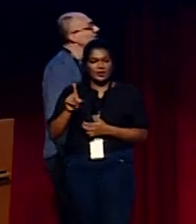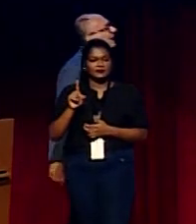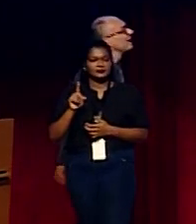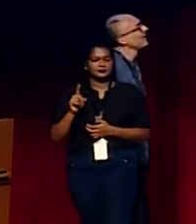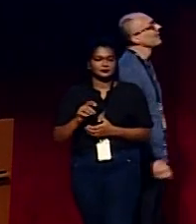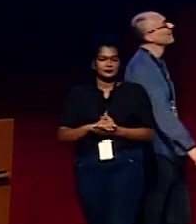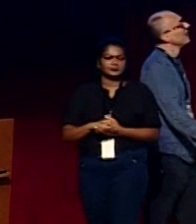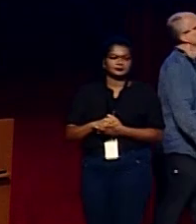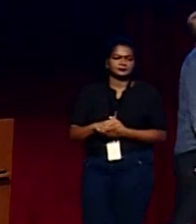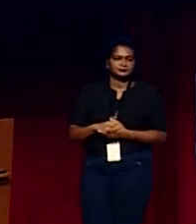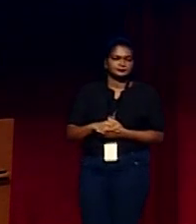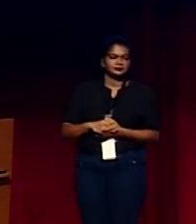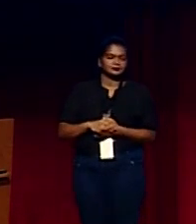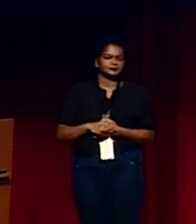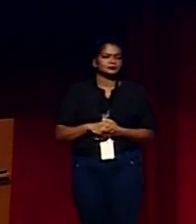particular,